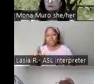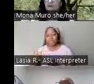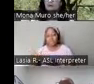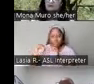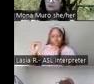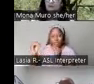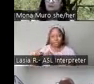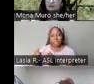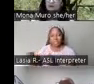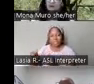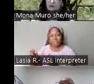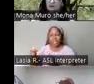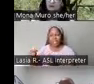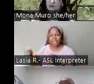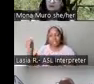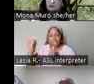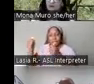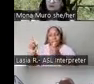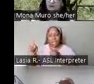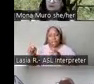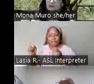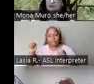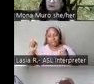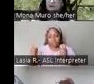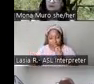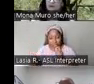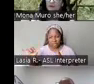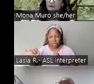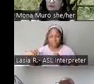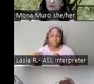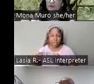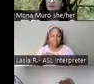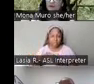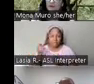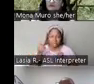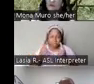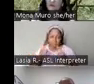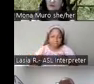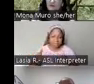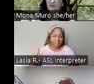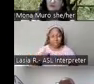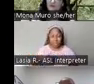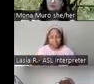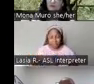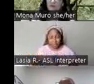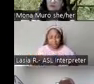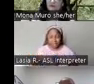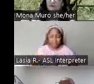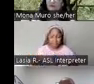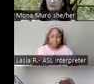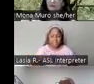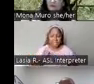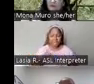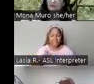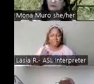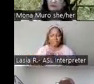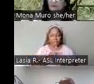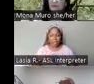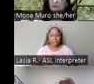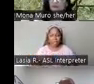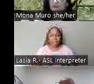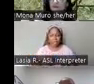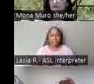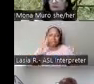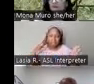of the organization. And I would go the step further if we're thinking about like how can we be proactive, intersectionally,